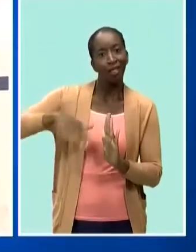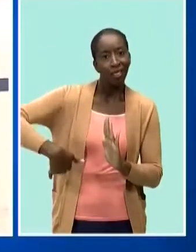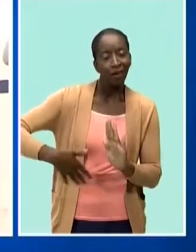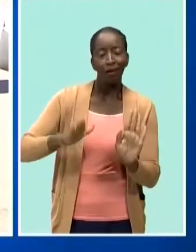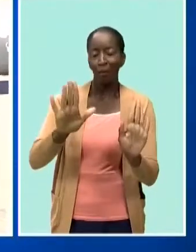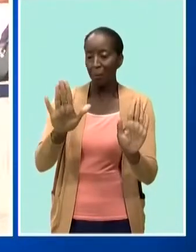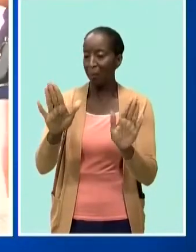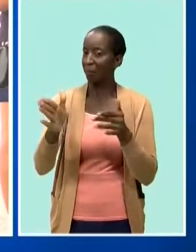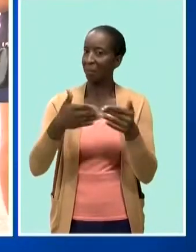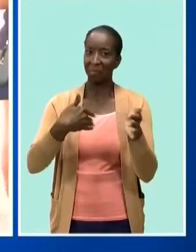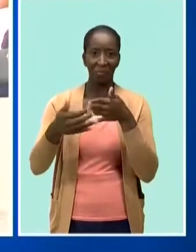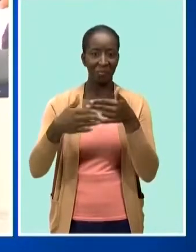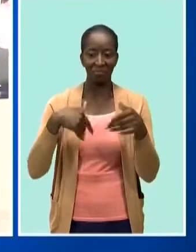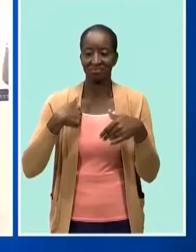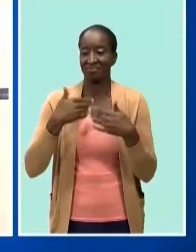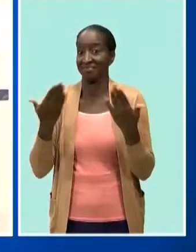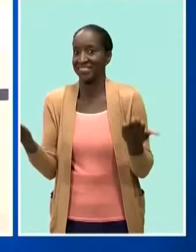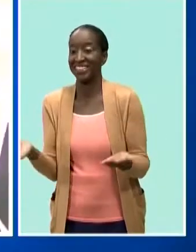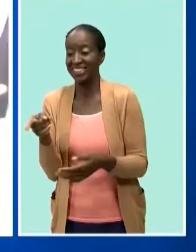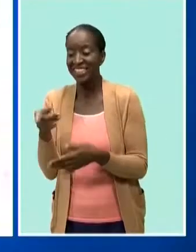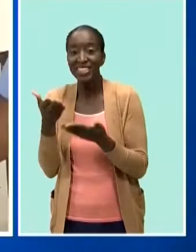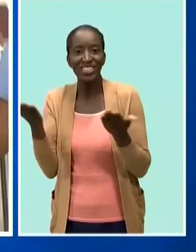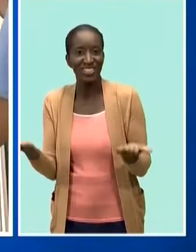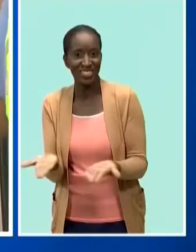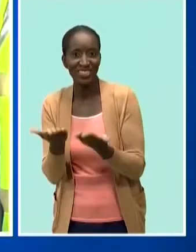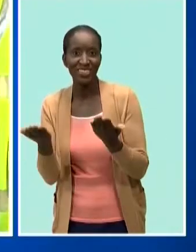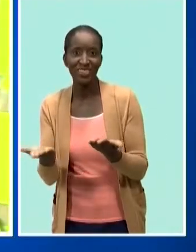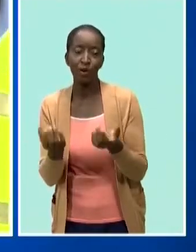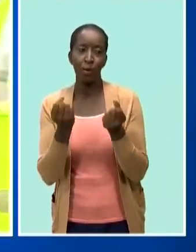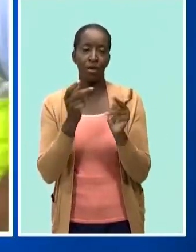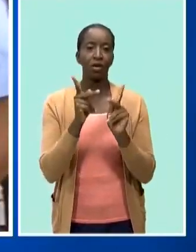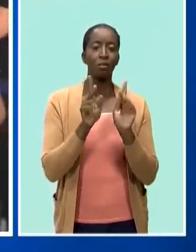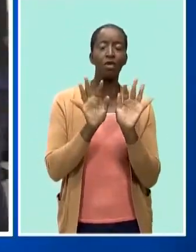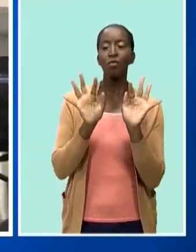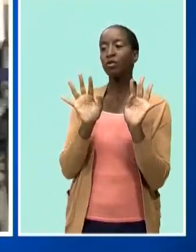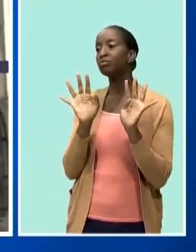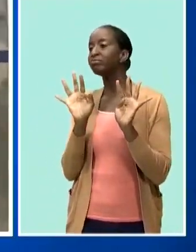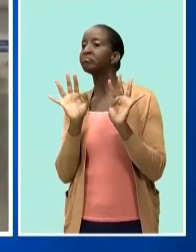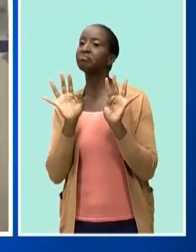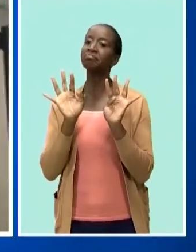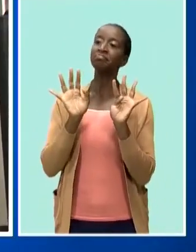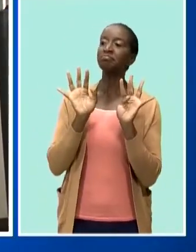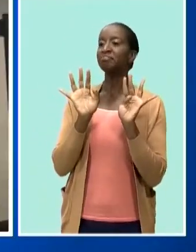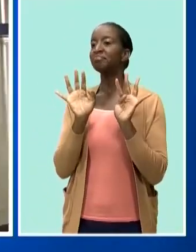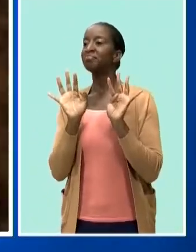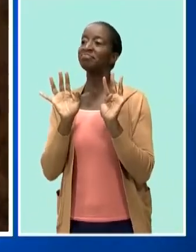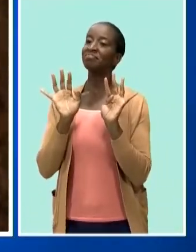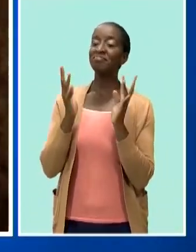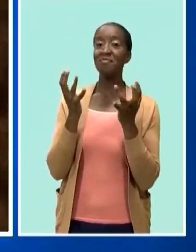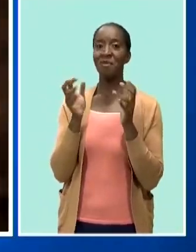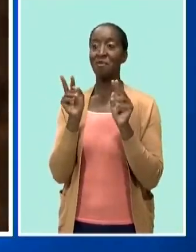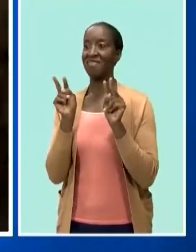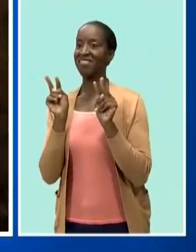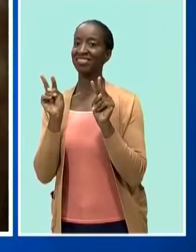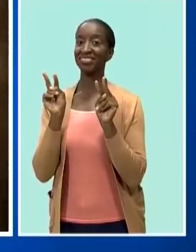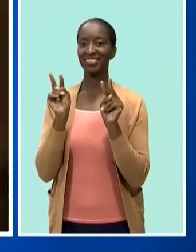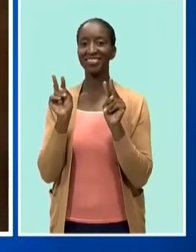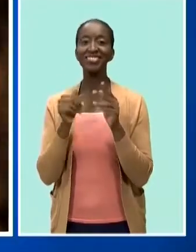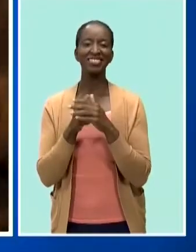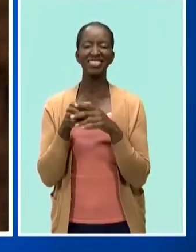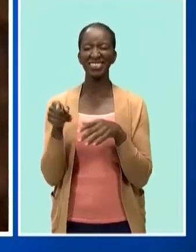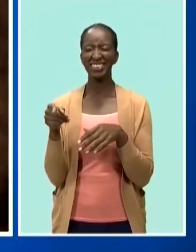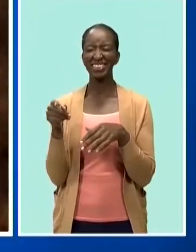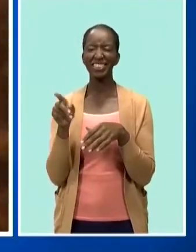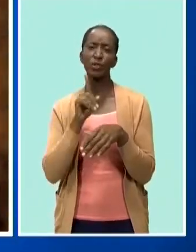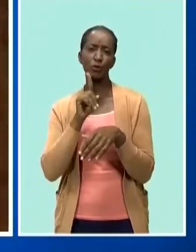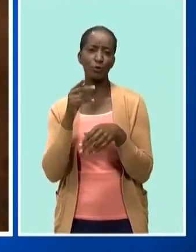International Airport today. Scores of fans and supporters didn't mind that delay as they eagerly waited to get a glimpse of the singer, whose real name is